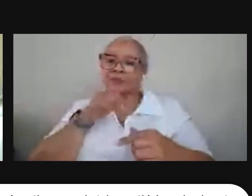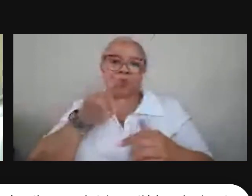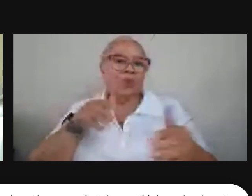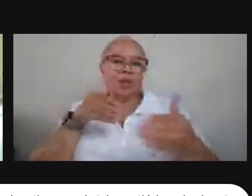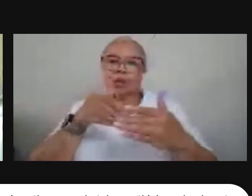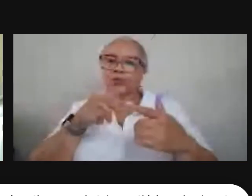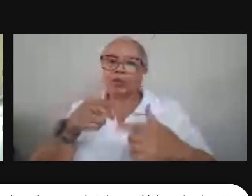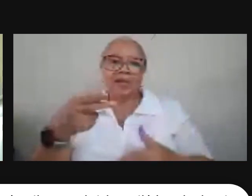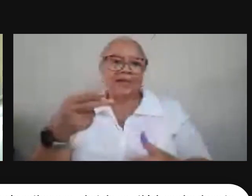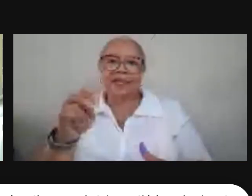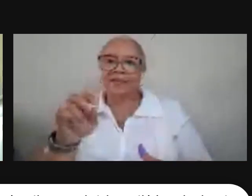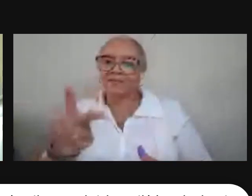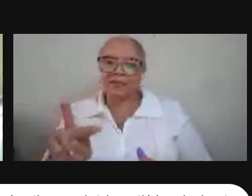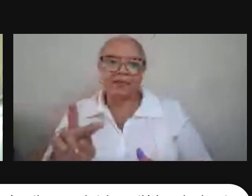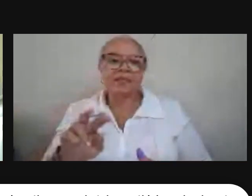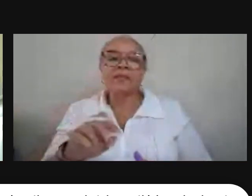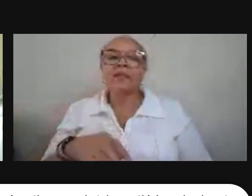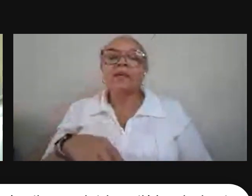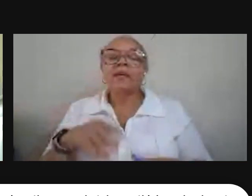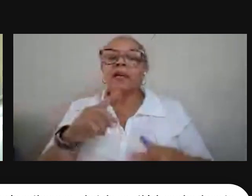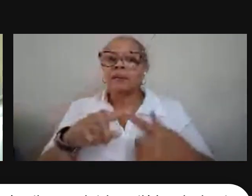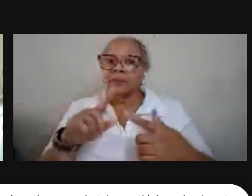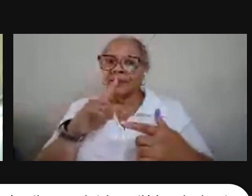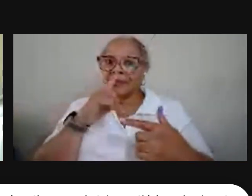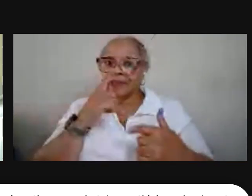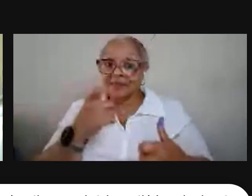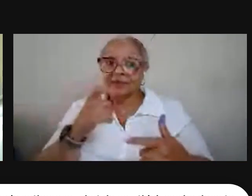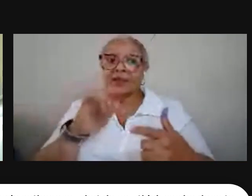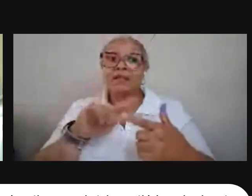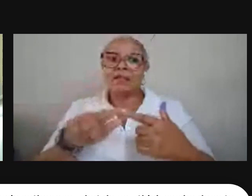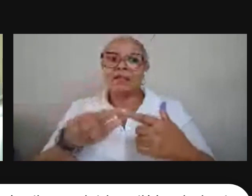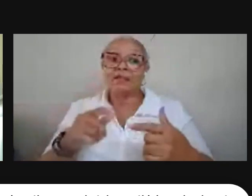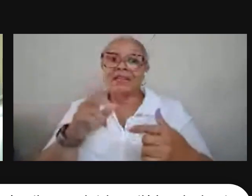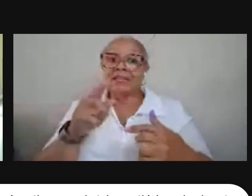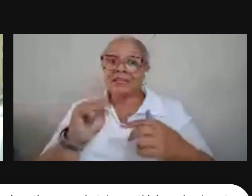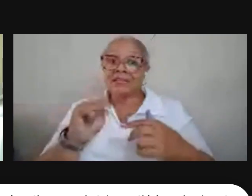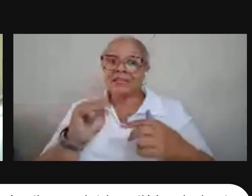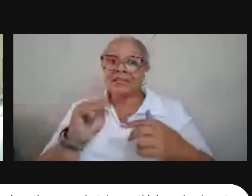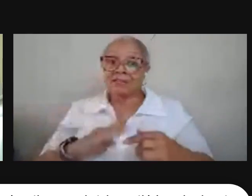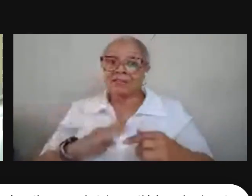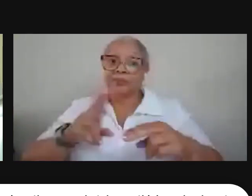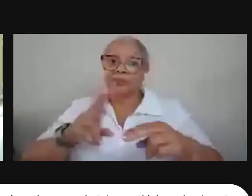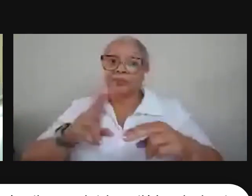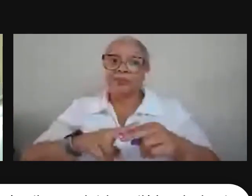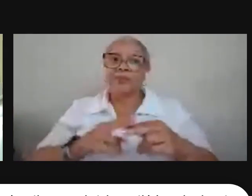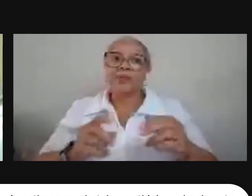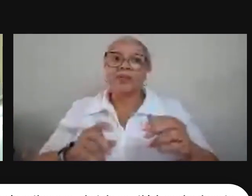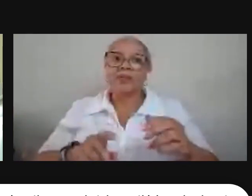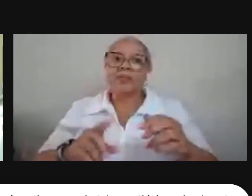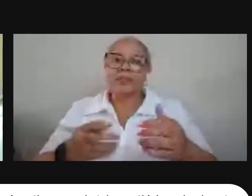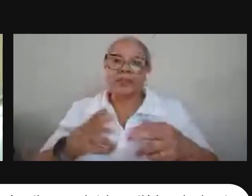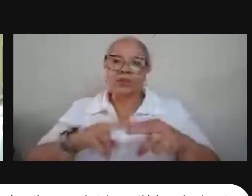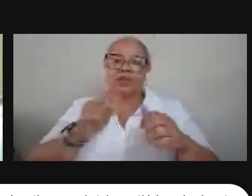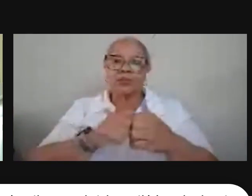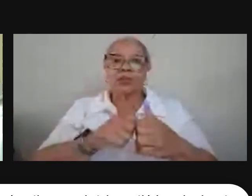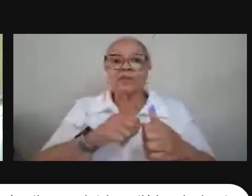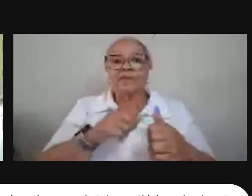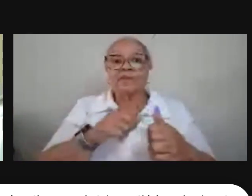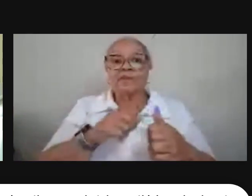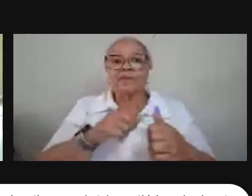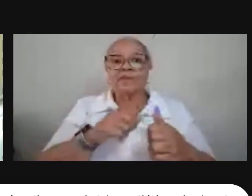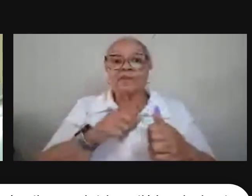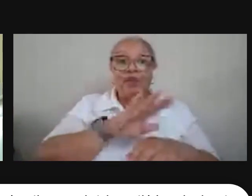incidence in TB, ironically, increased after COVID, except in people who are also infected with HIV because of